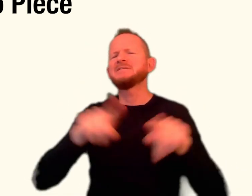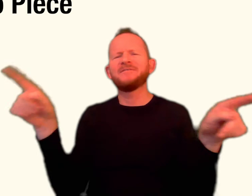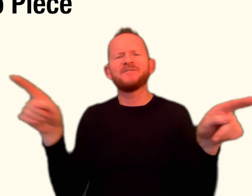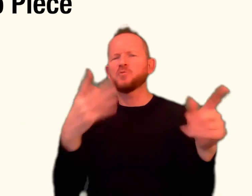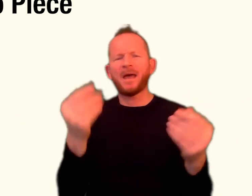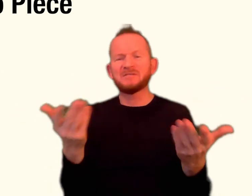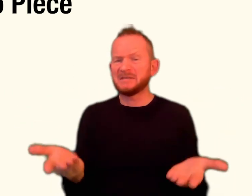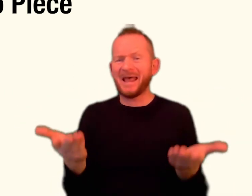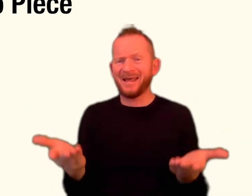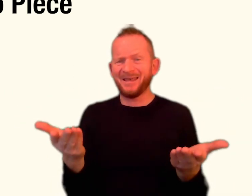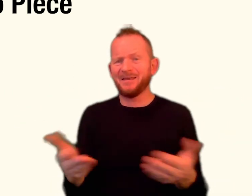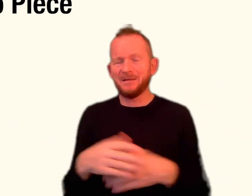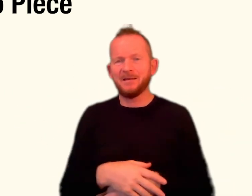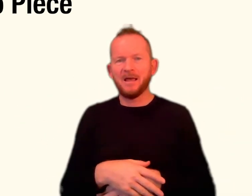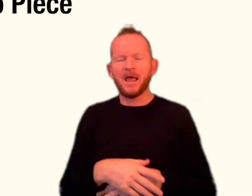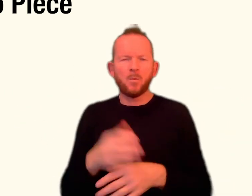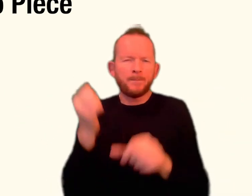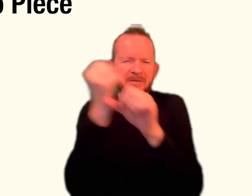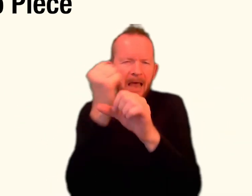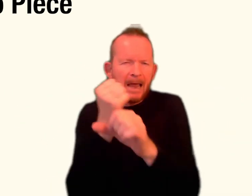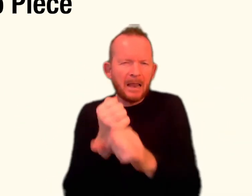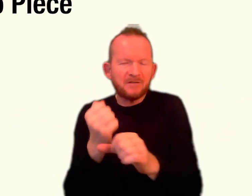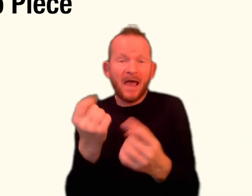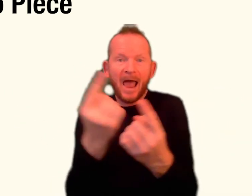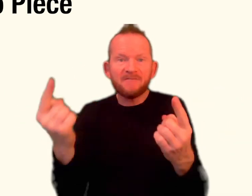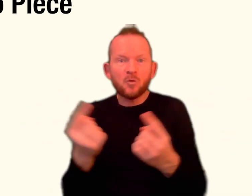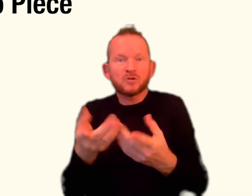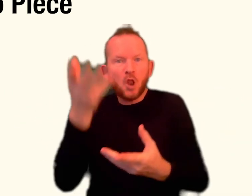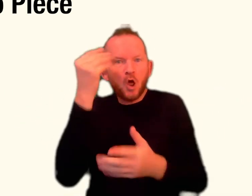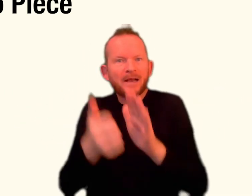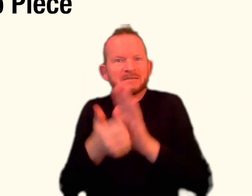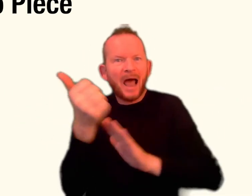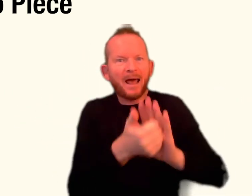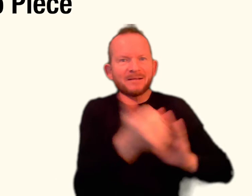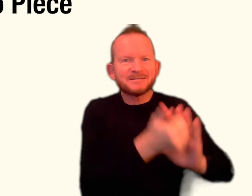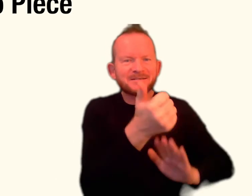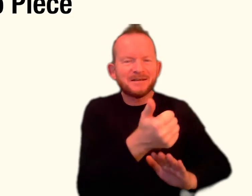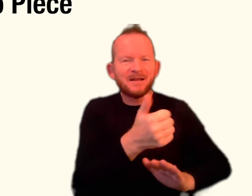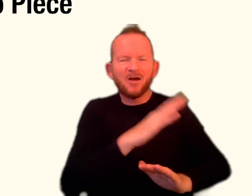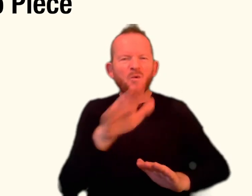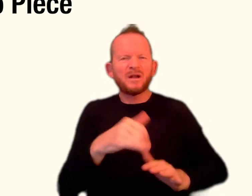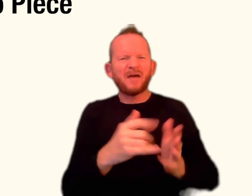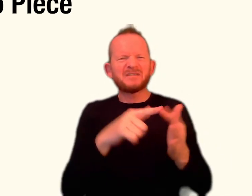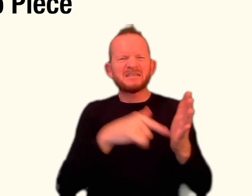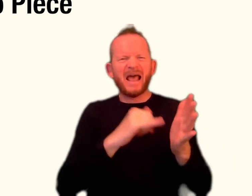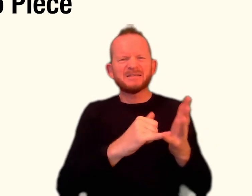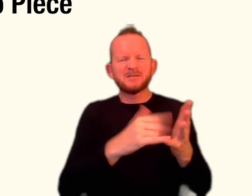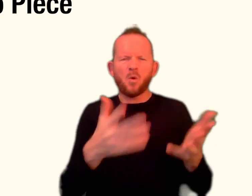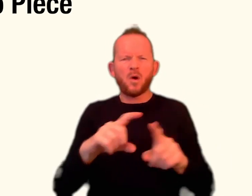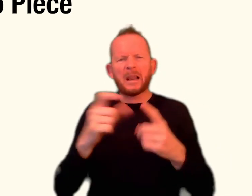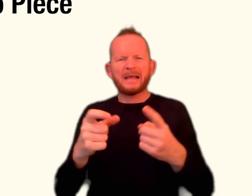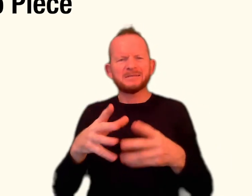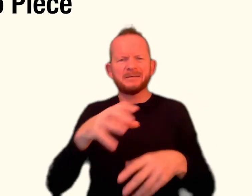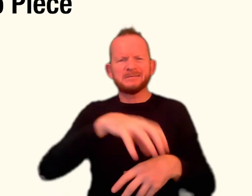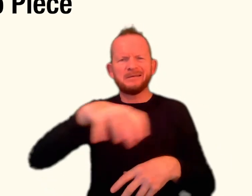have today. It would be tailored for everyone's learning styles. It wouldn't have sets or classes.